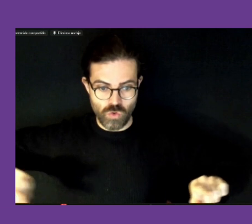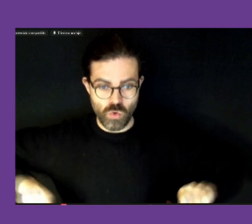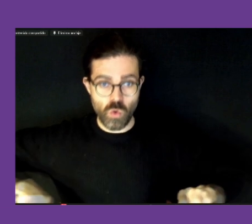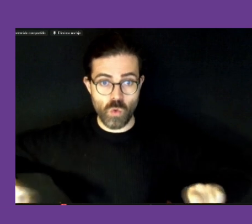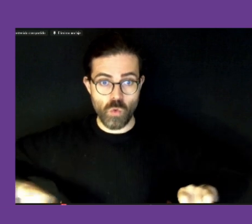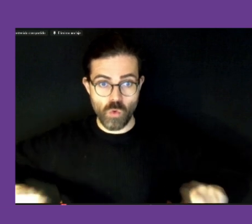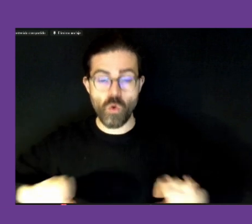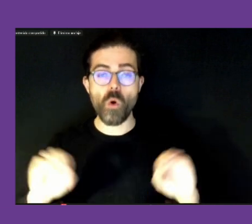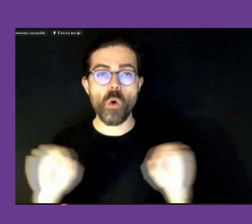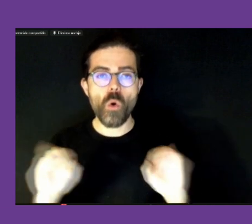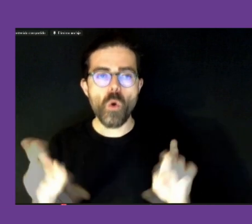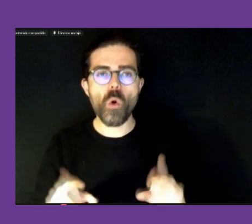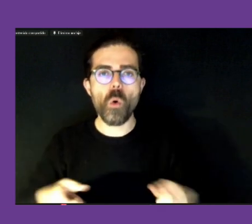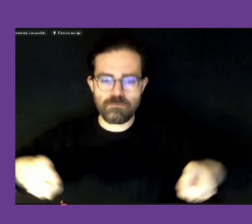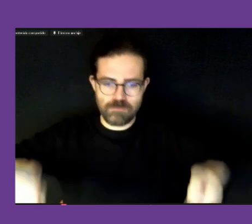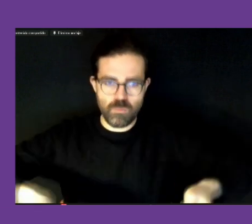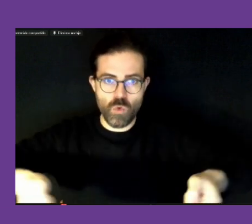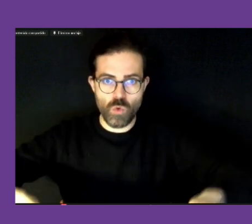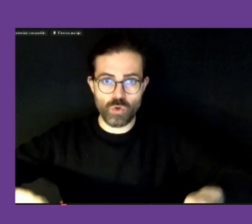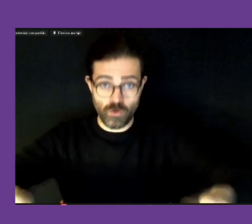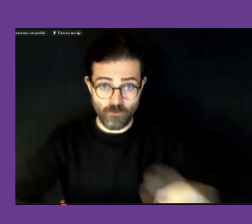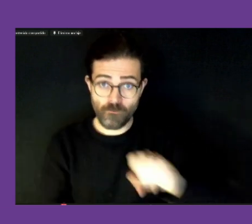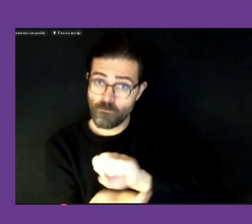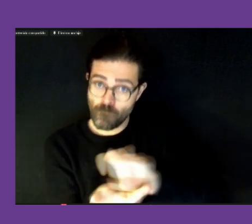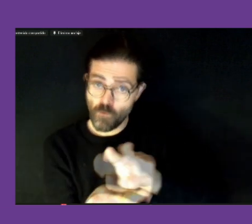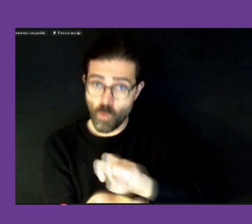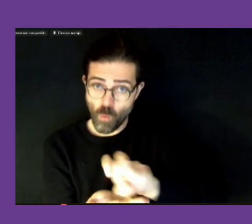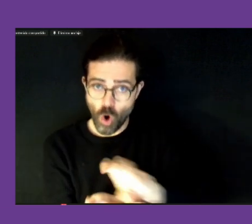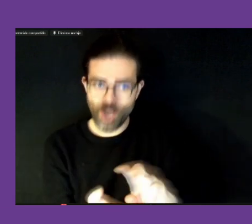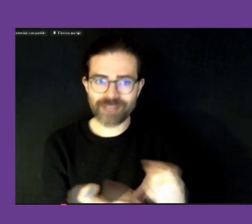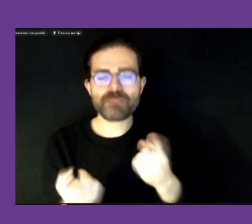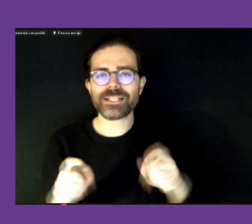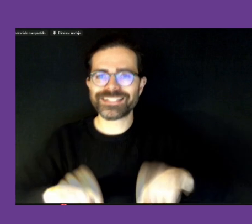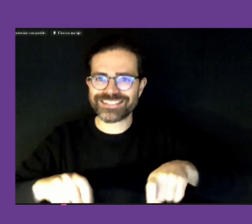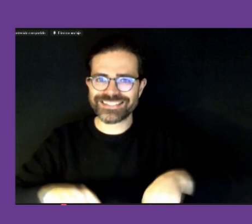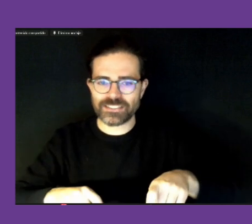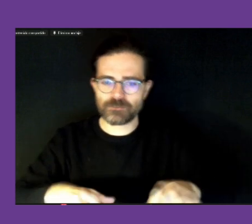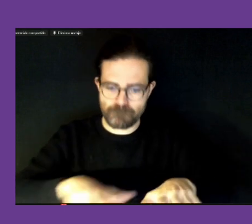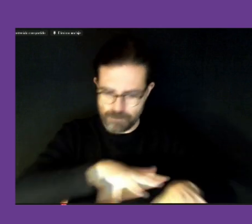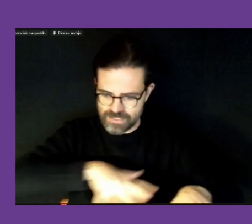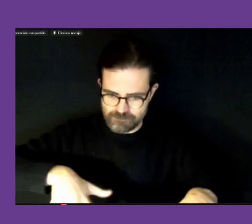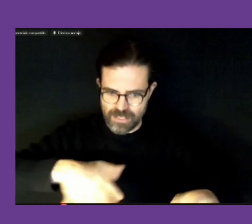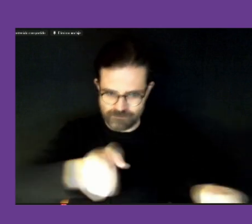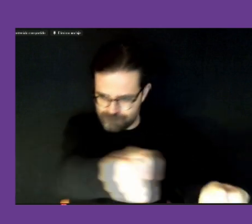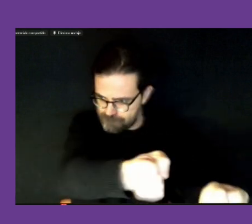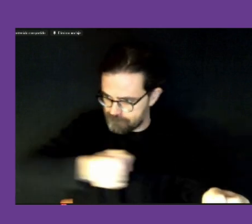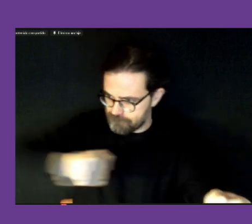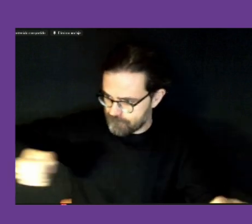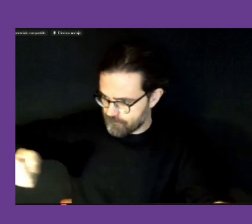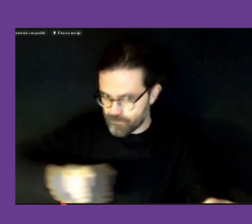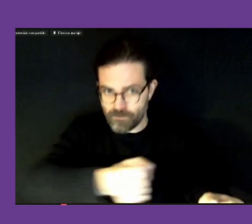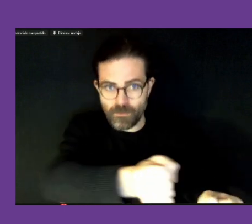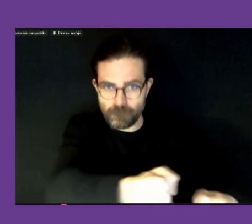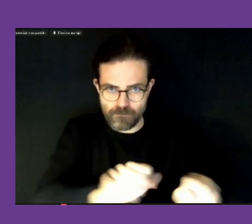walking frame. Let me go to a second example. For the clear height of doors,